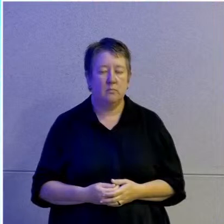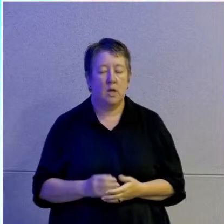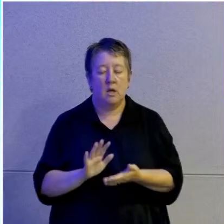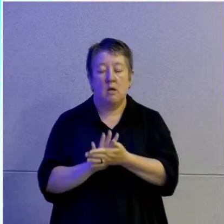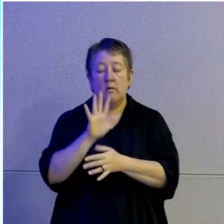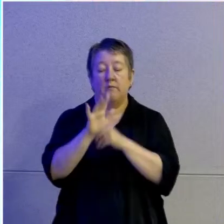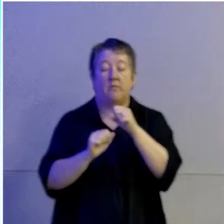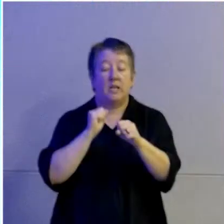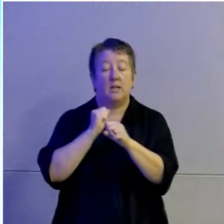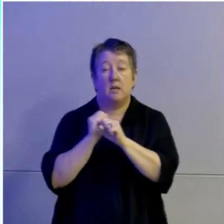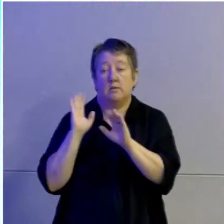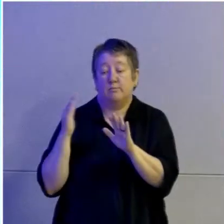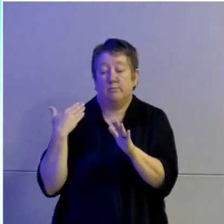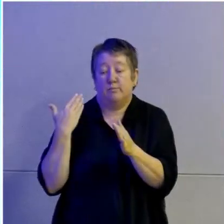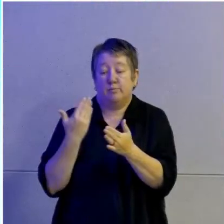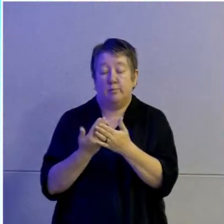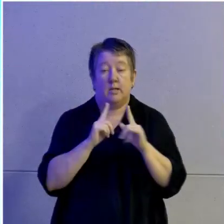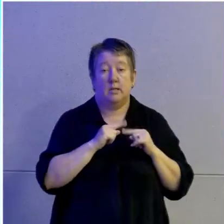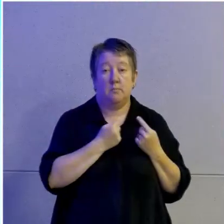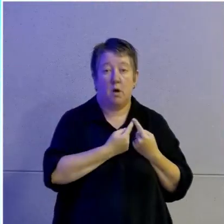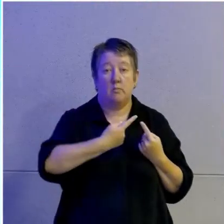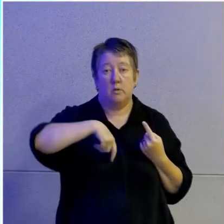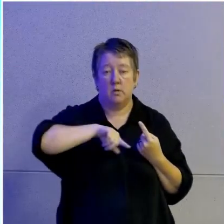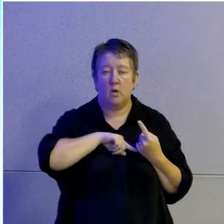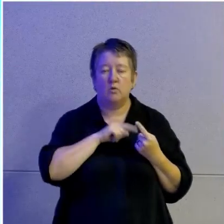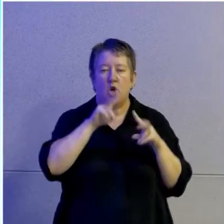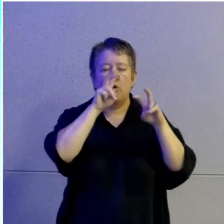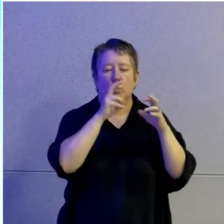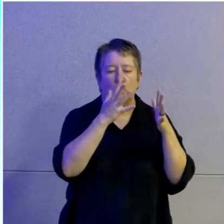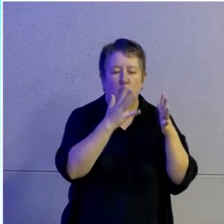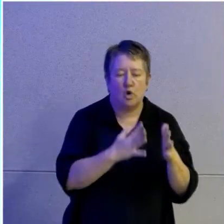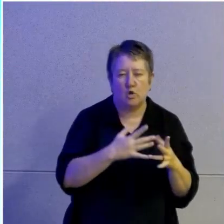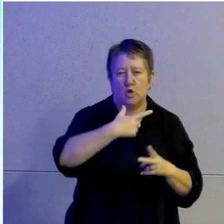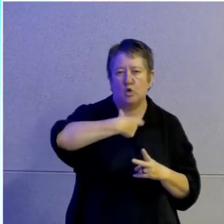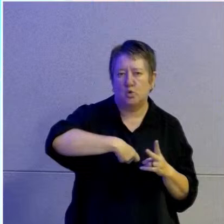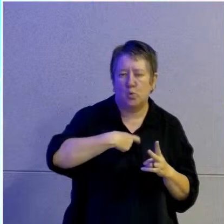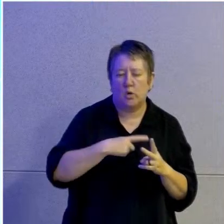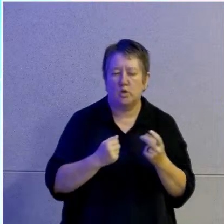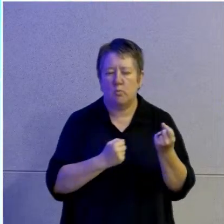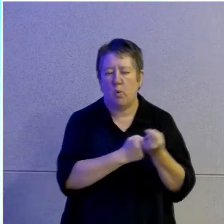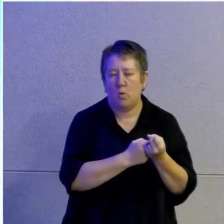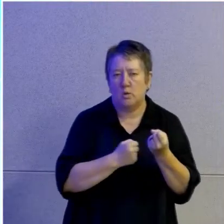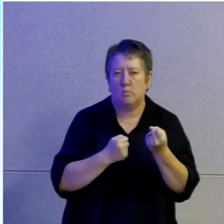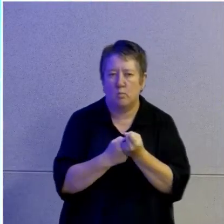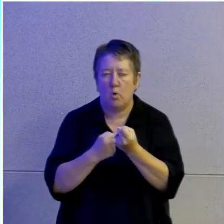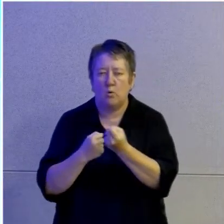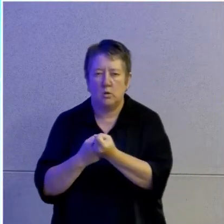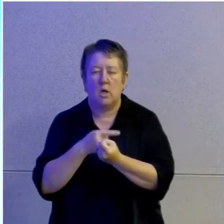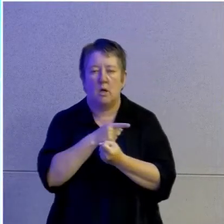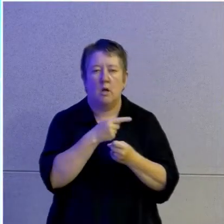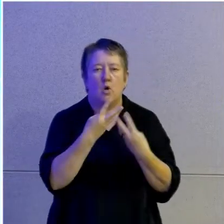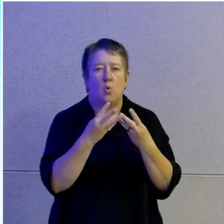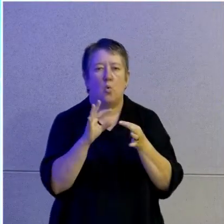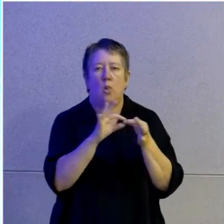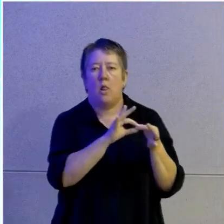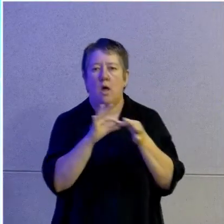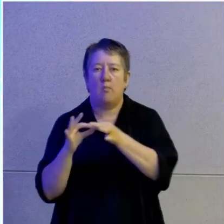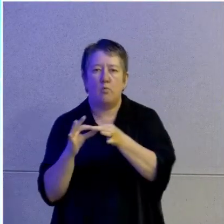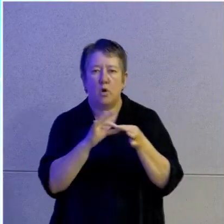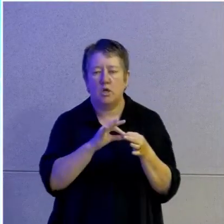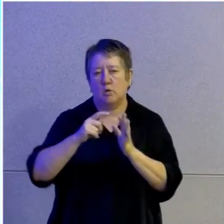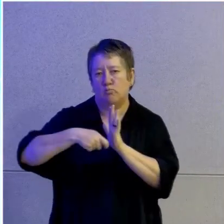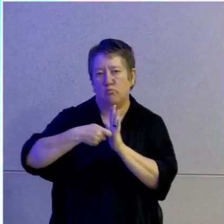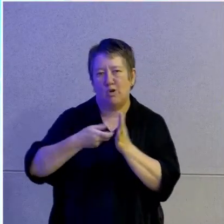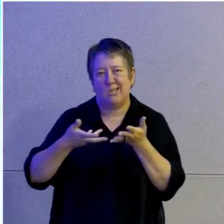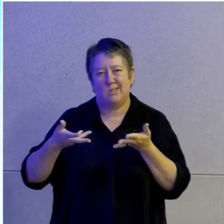15 years, supported researchers and students to participate in collaboration projects at